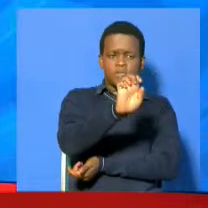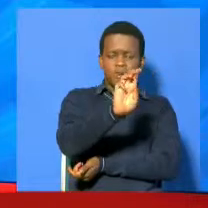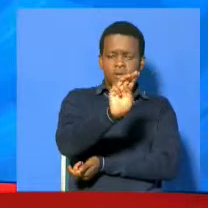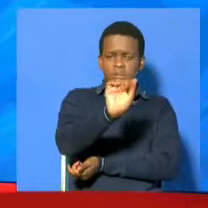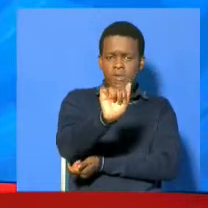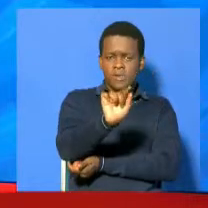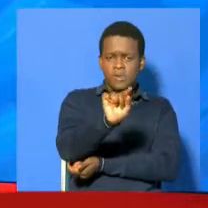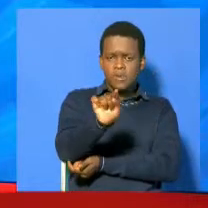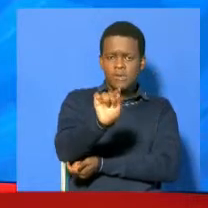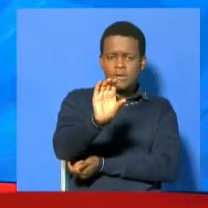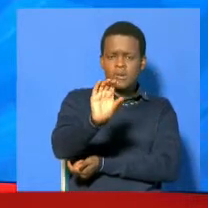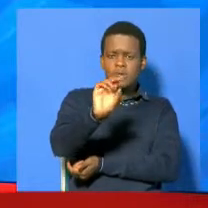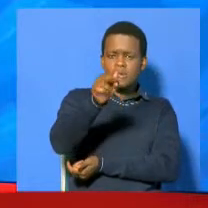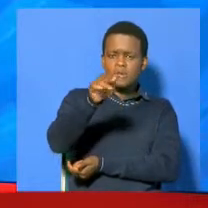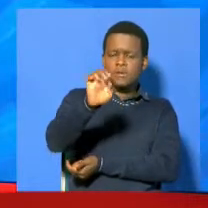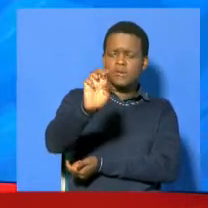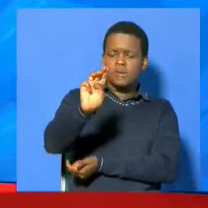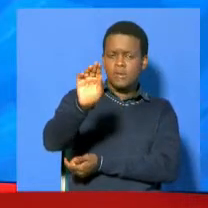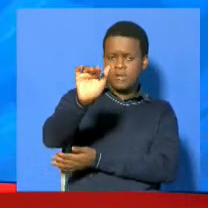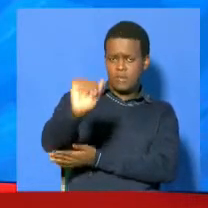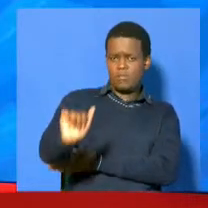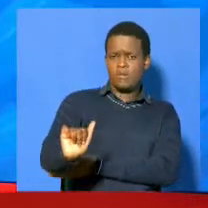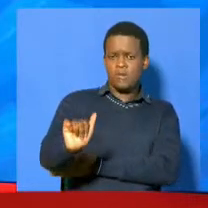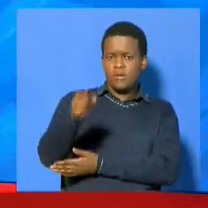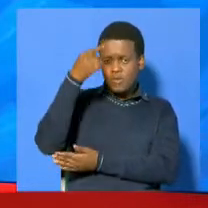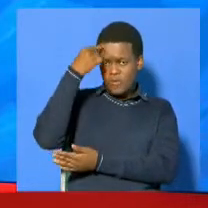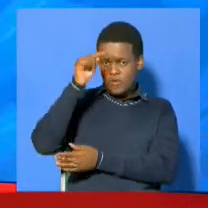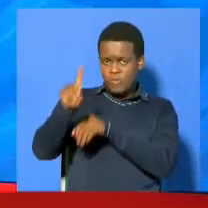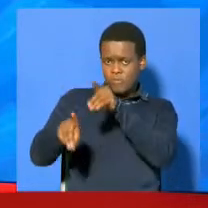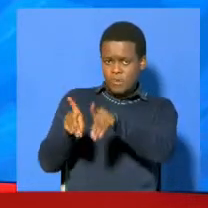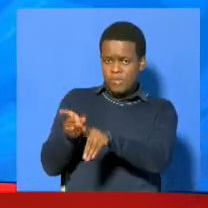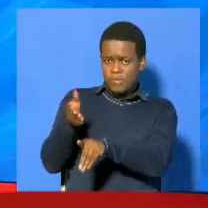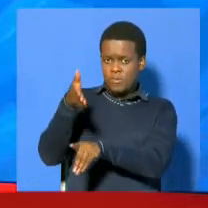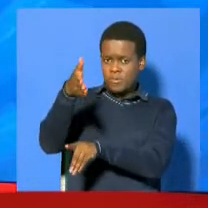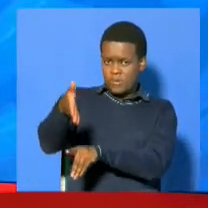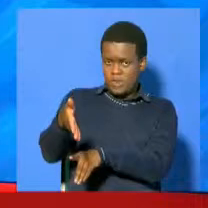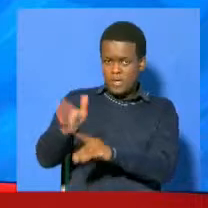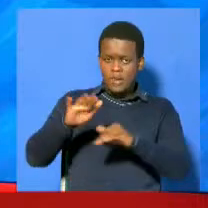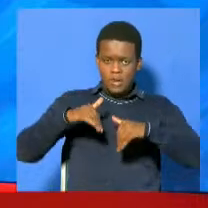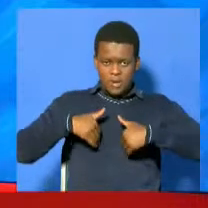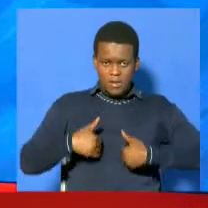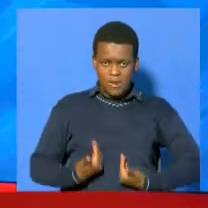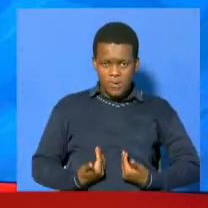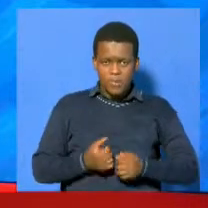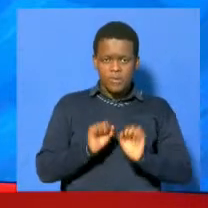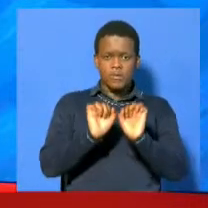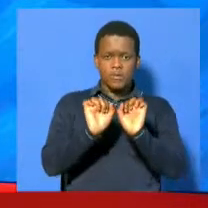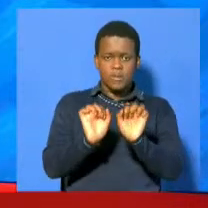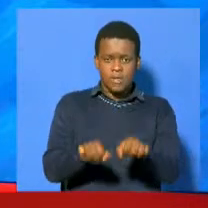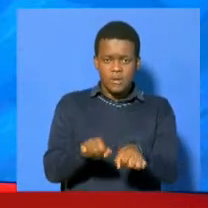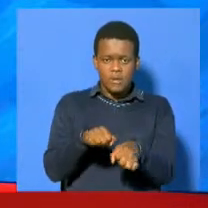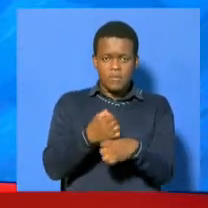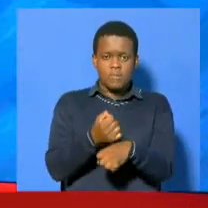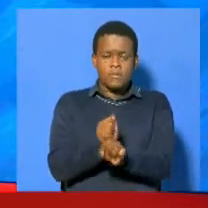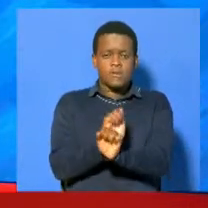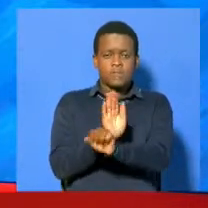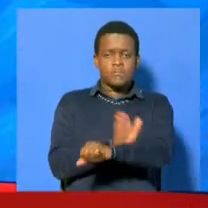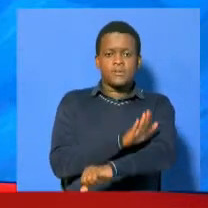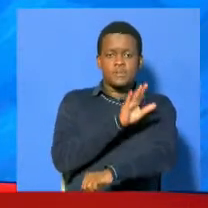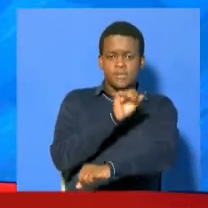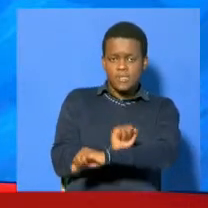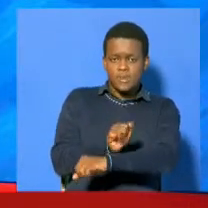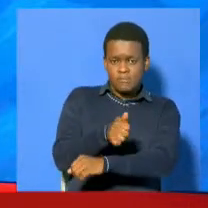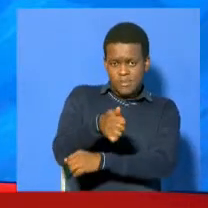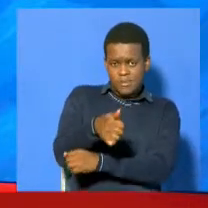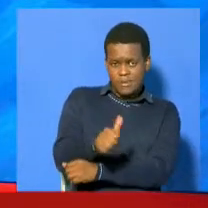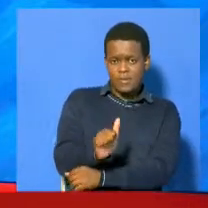their inclusion in social development programs and expanding the prisoner reintegration program. The Commissioner of